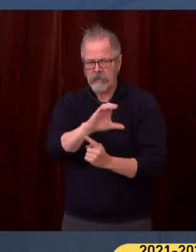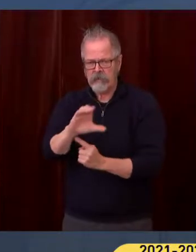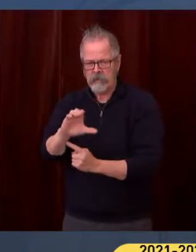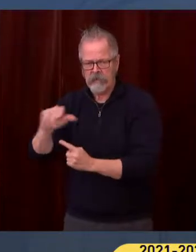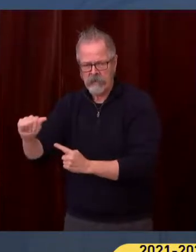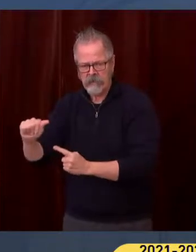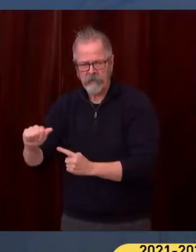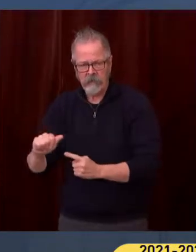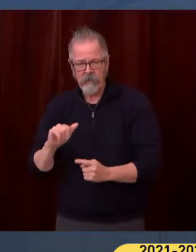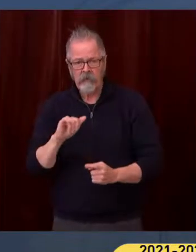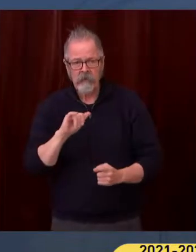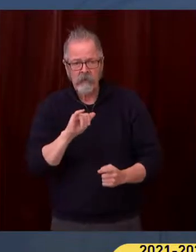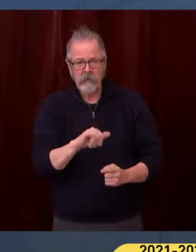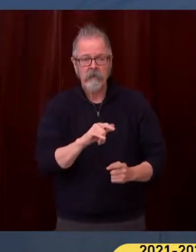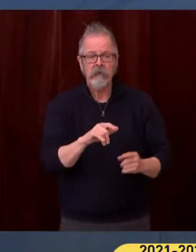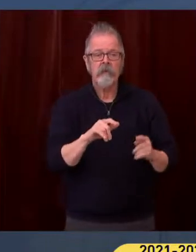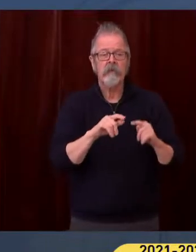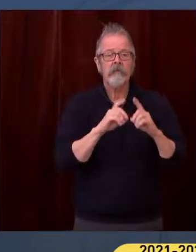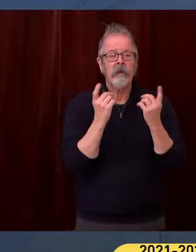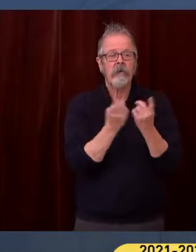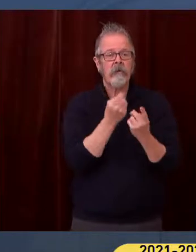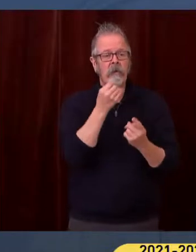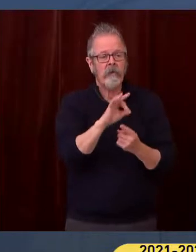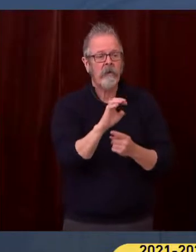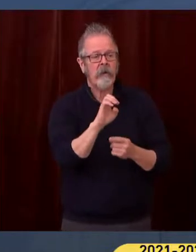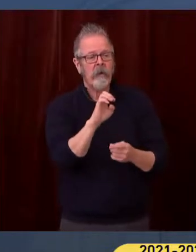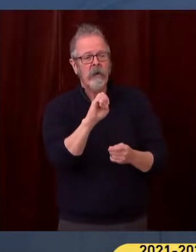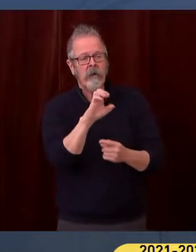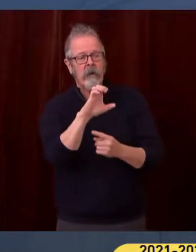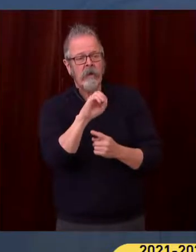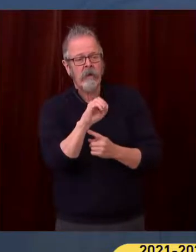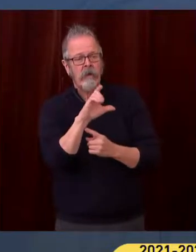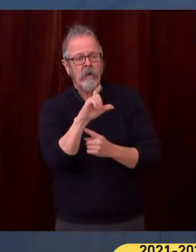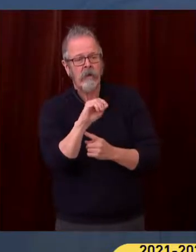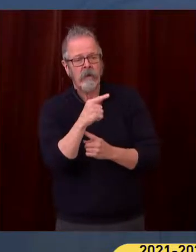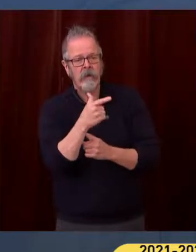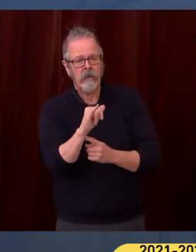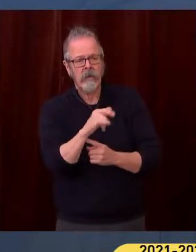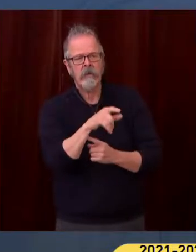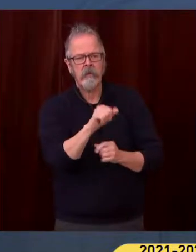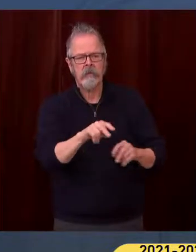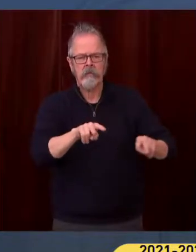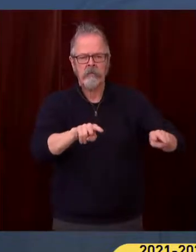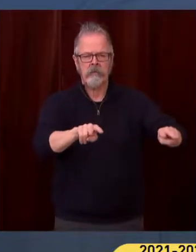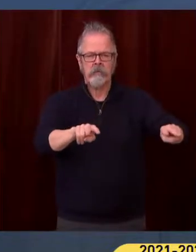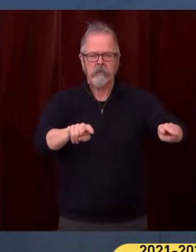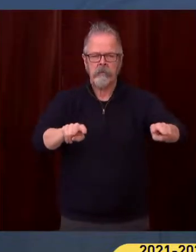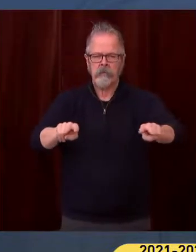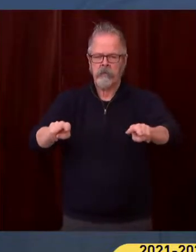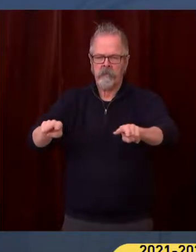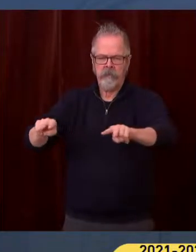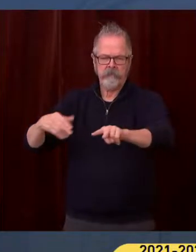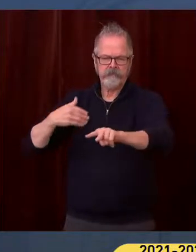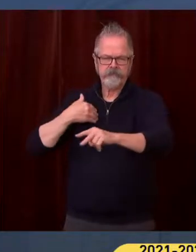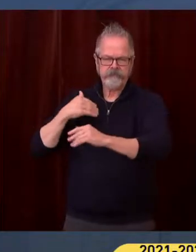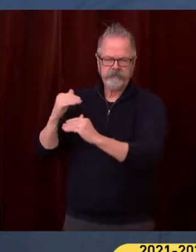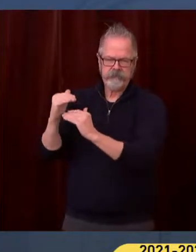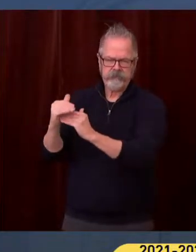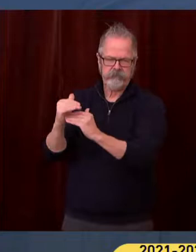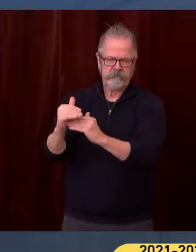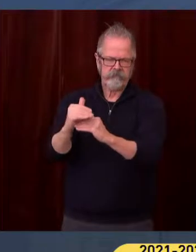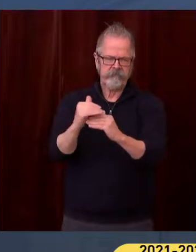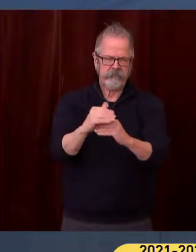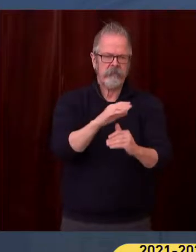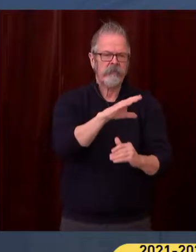covered industries meet the cap through auction of emission allowances. Now, this is important proceeds from the